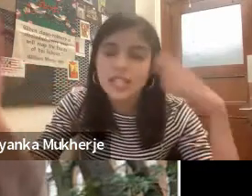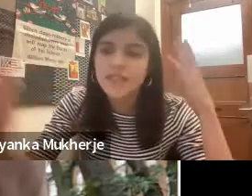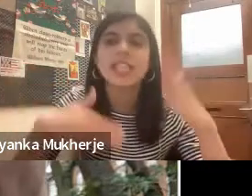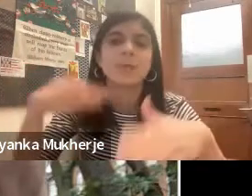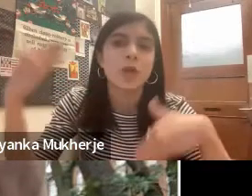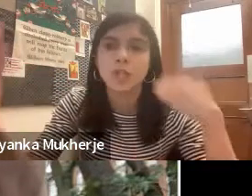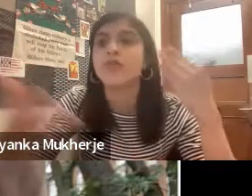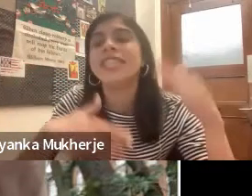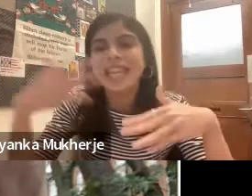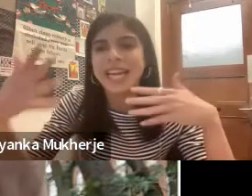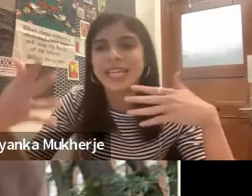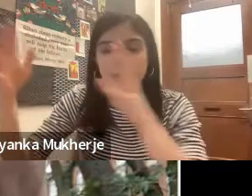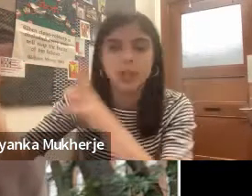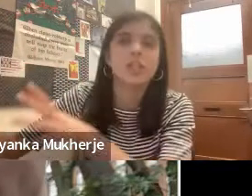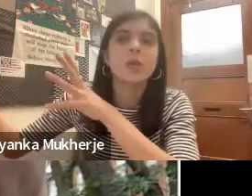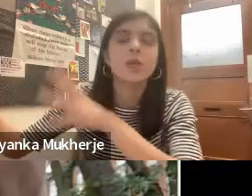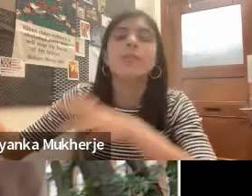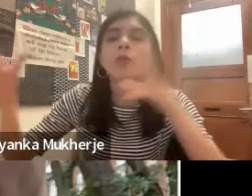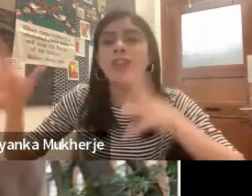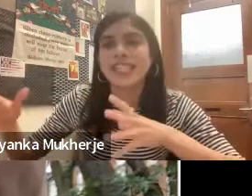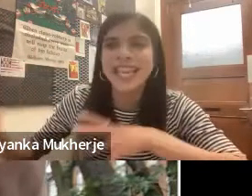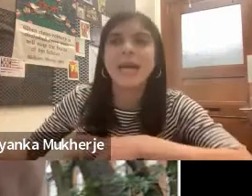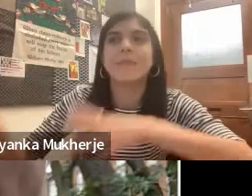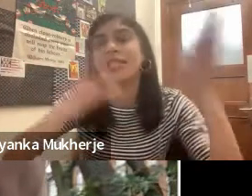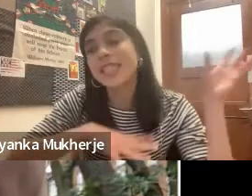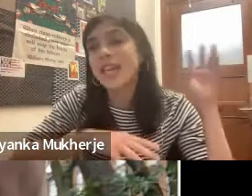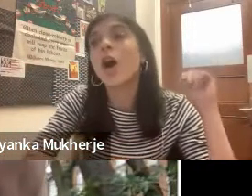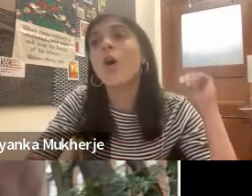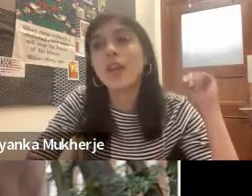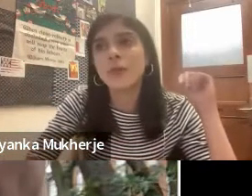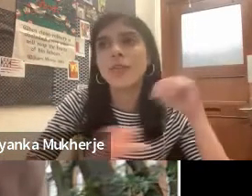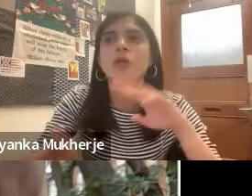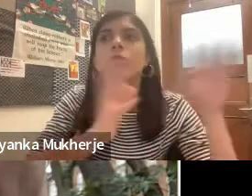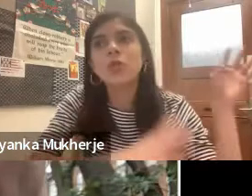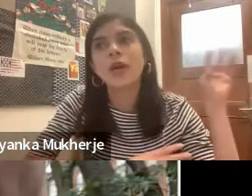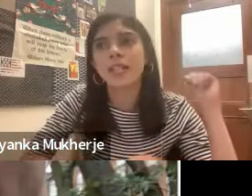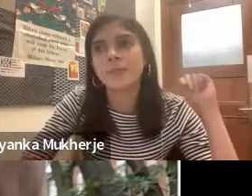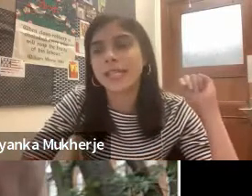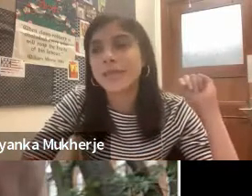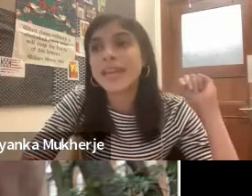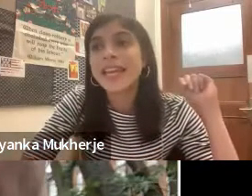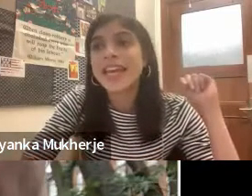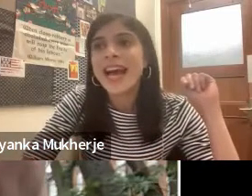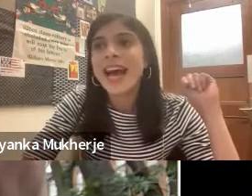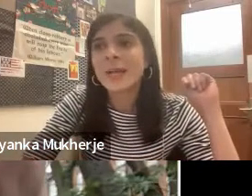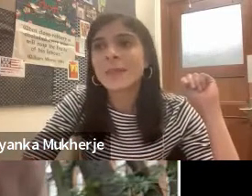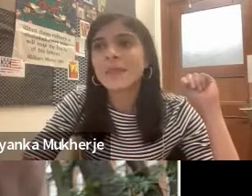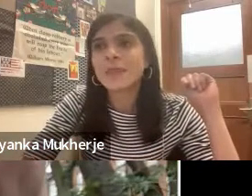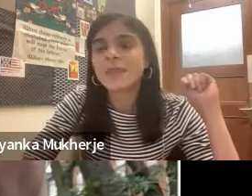to justify this process of decanting, which is slowly moving its inhabitants away from their homes to other parts.